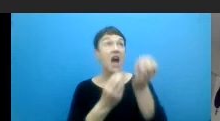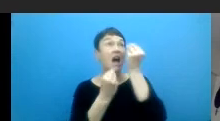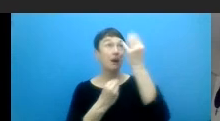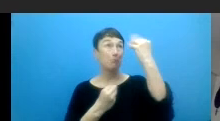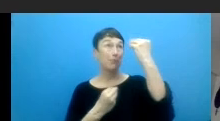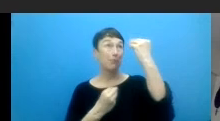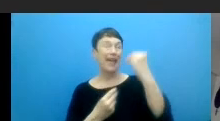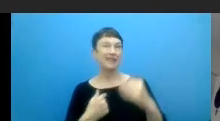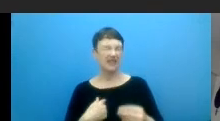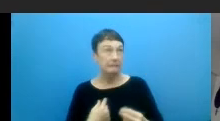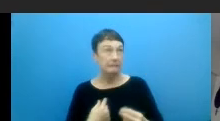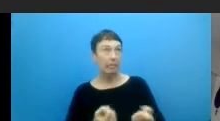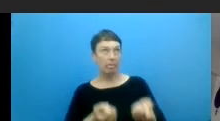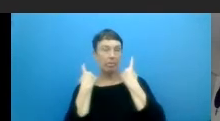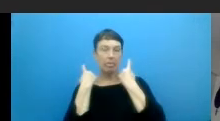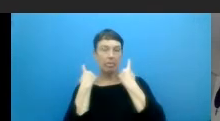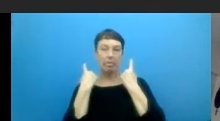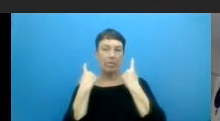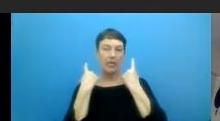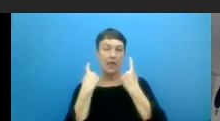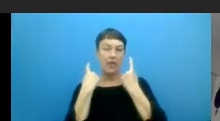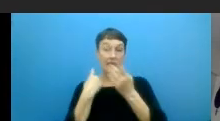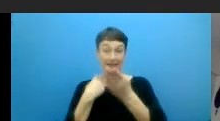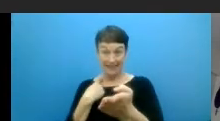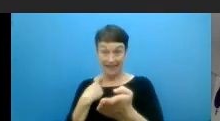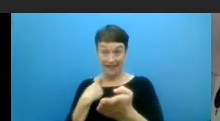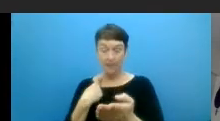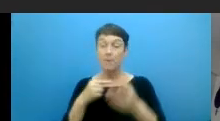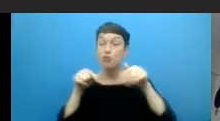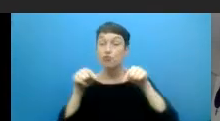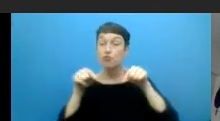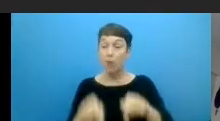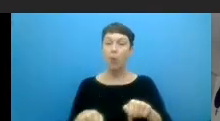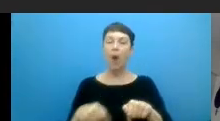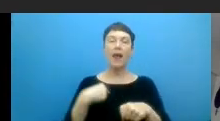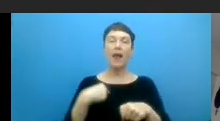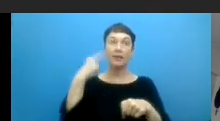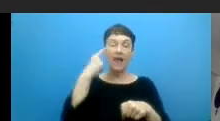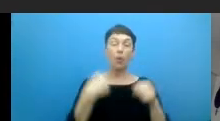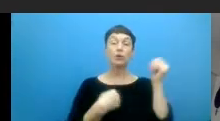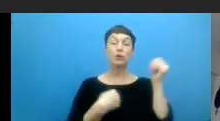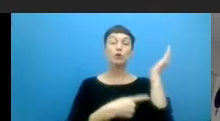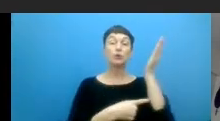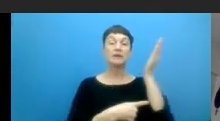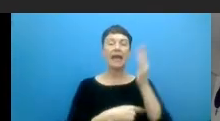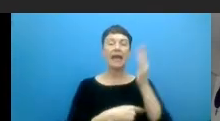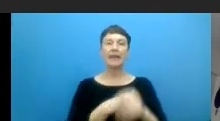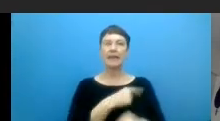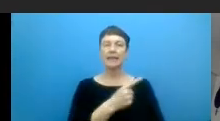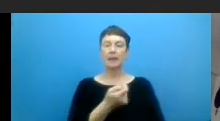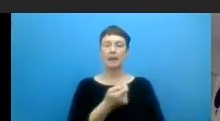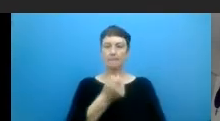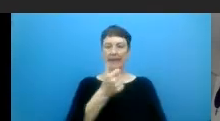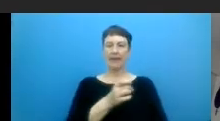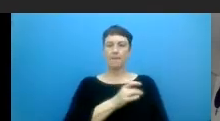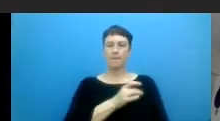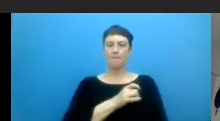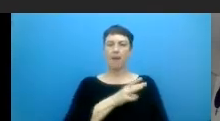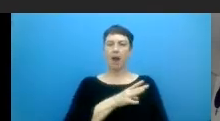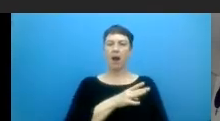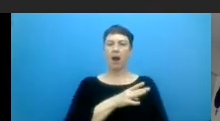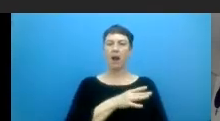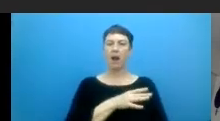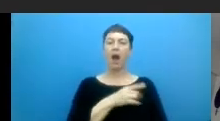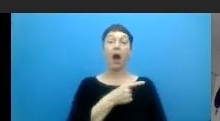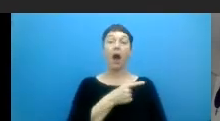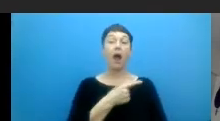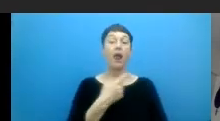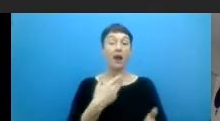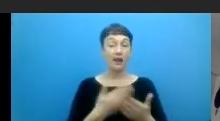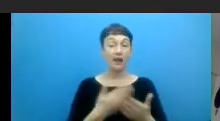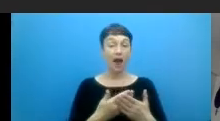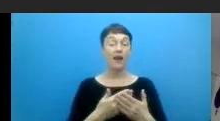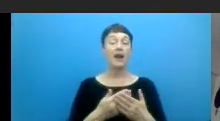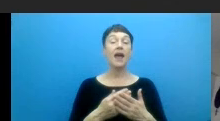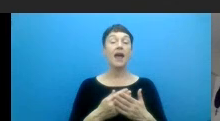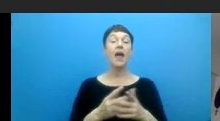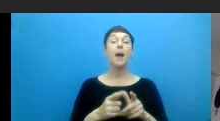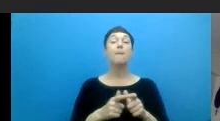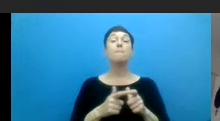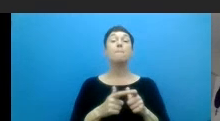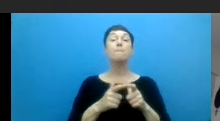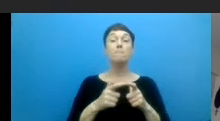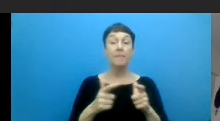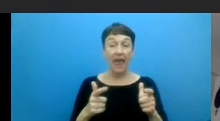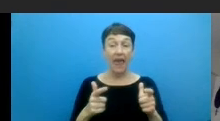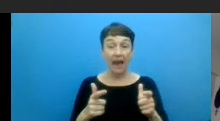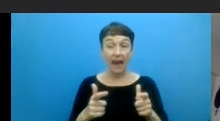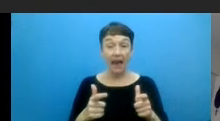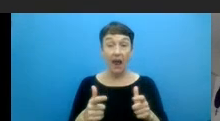a bit scared to acknowledge that they can actually understand far more than they can produce.